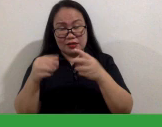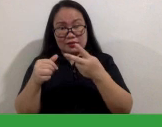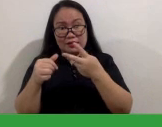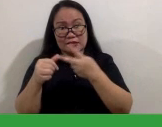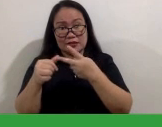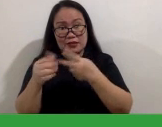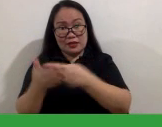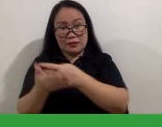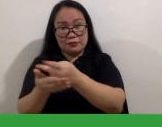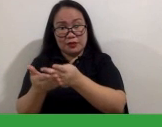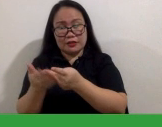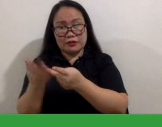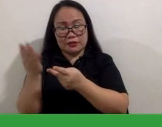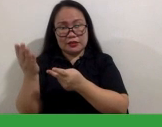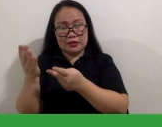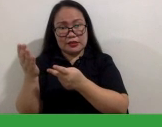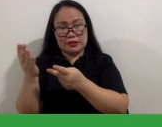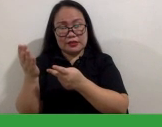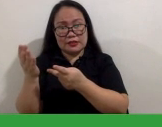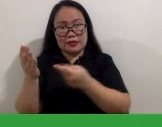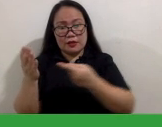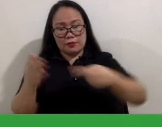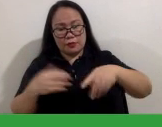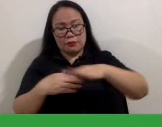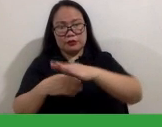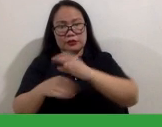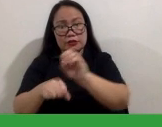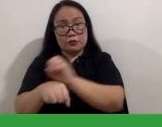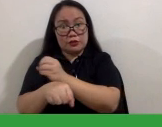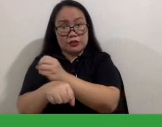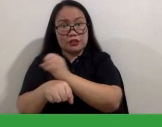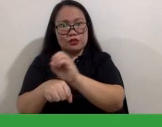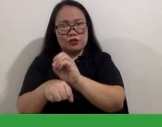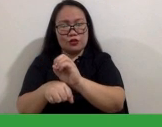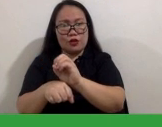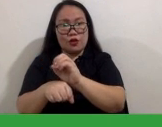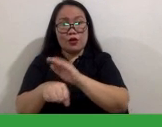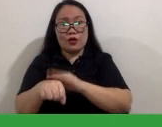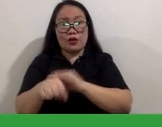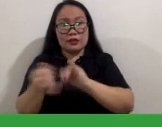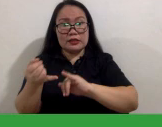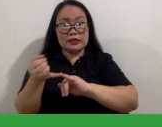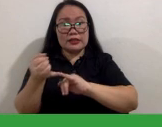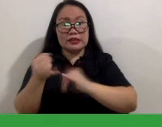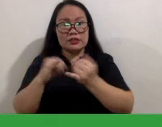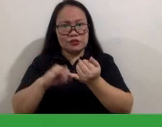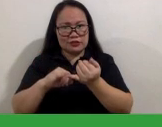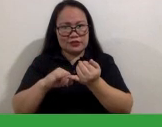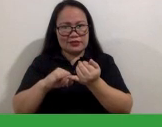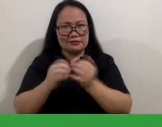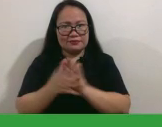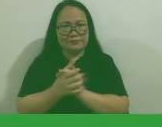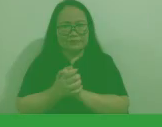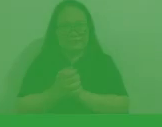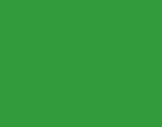the second part of this properties of operations on integers.